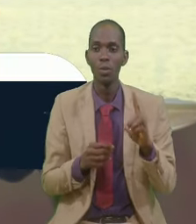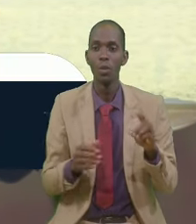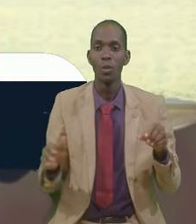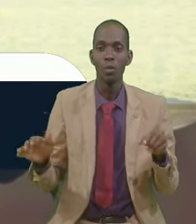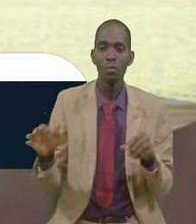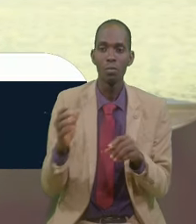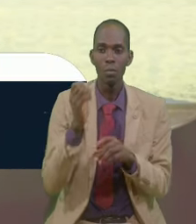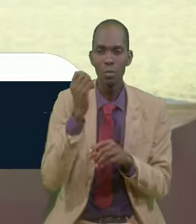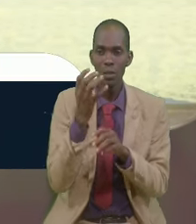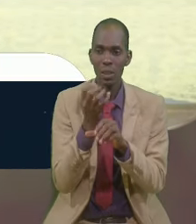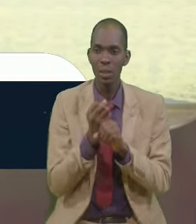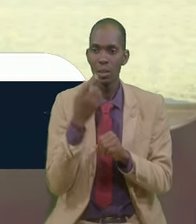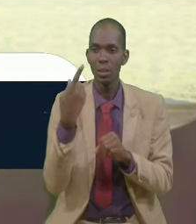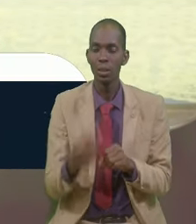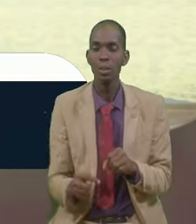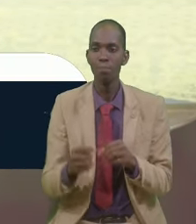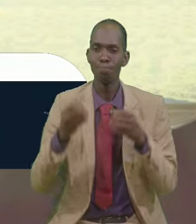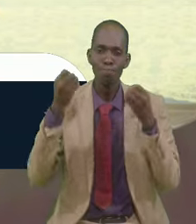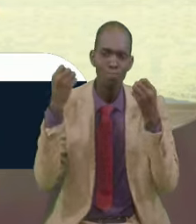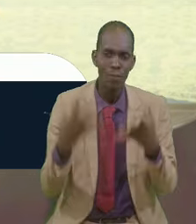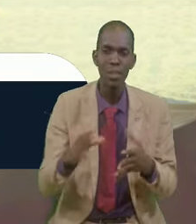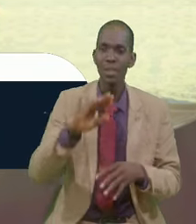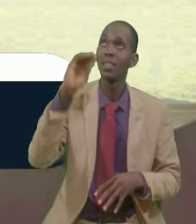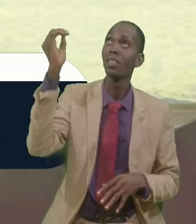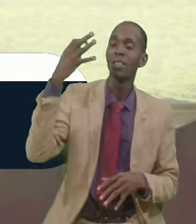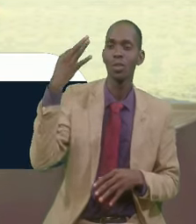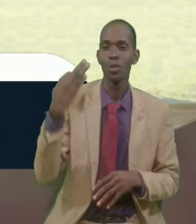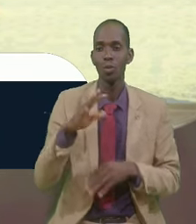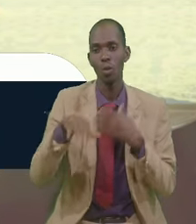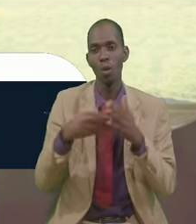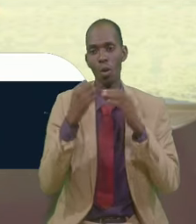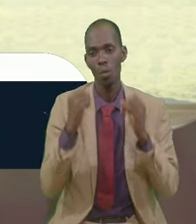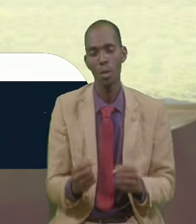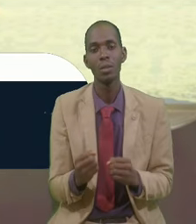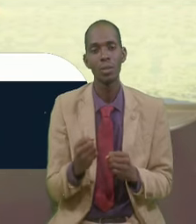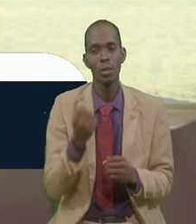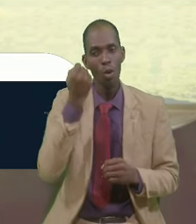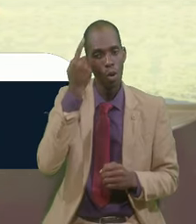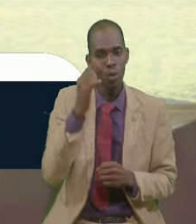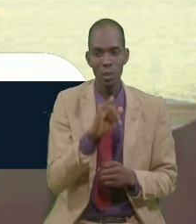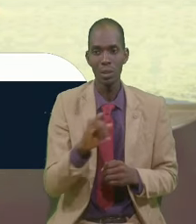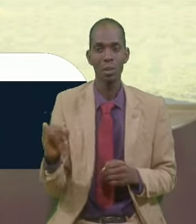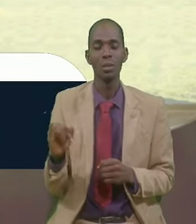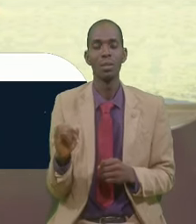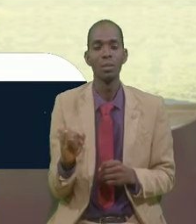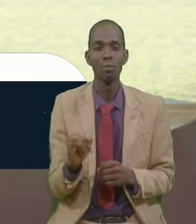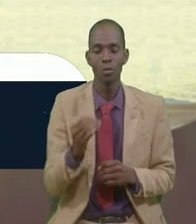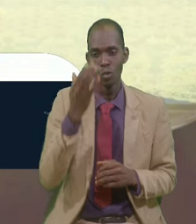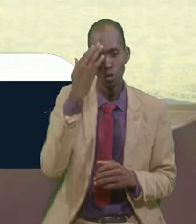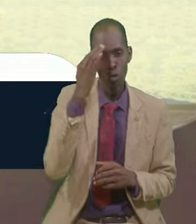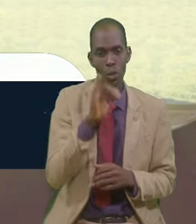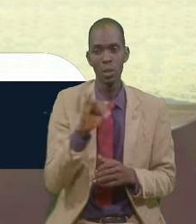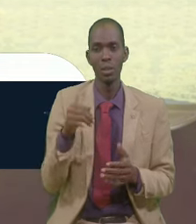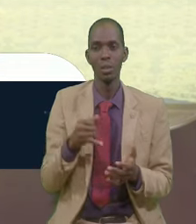the Almighty. Comprehending, knowing it, understanding it, perceiving it,